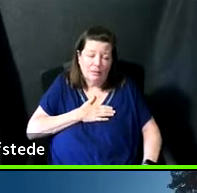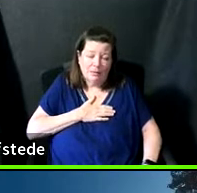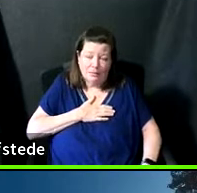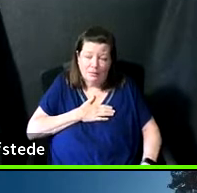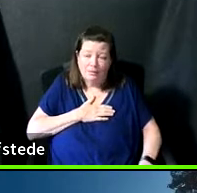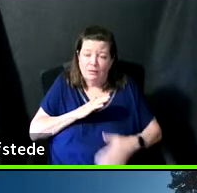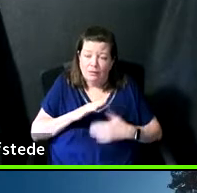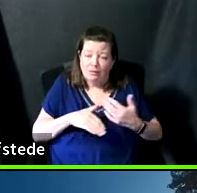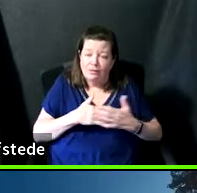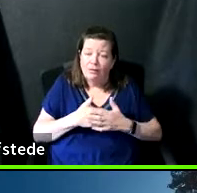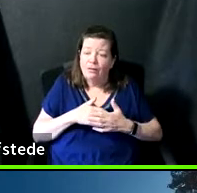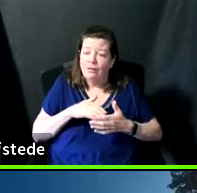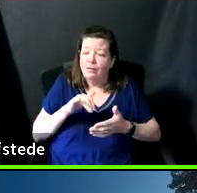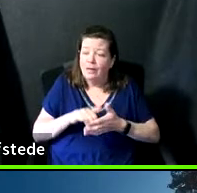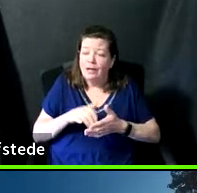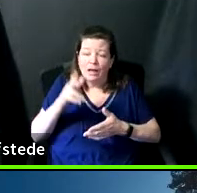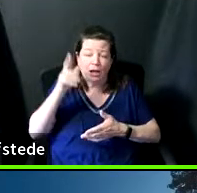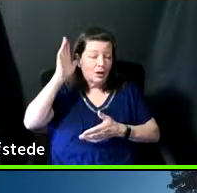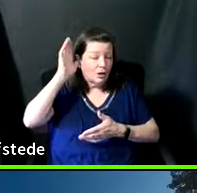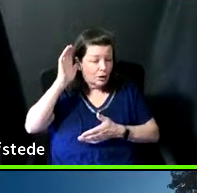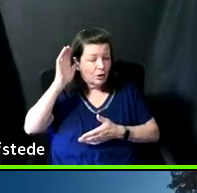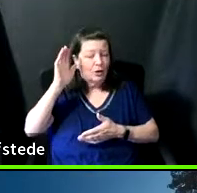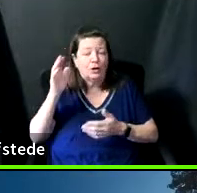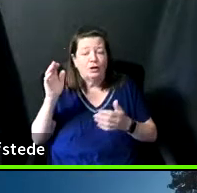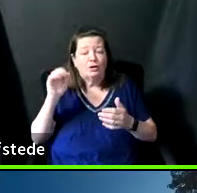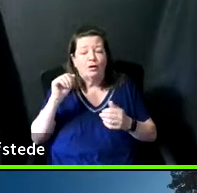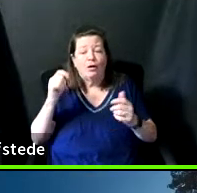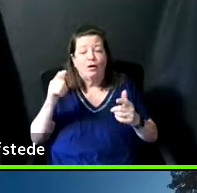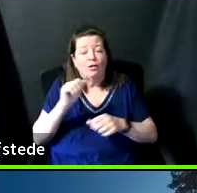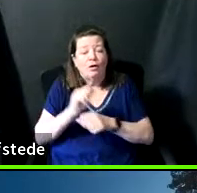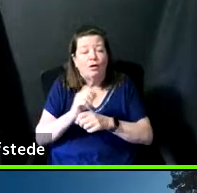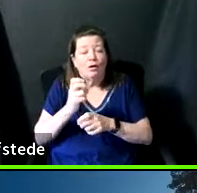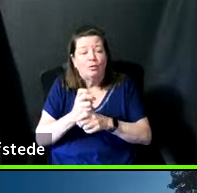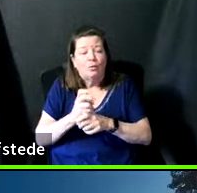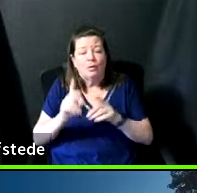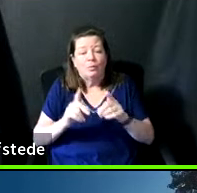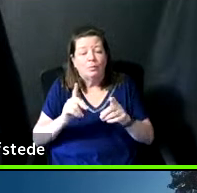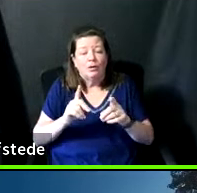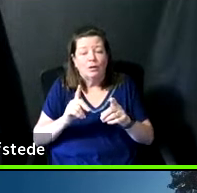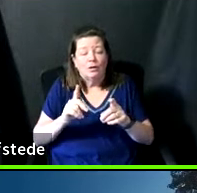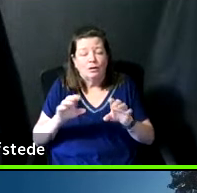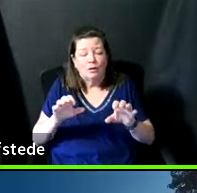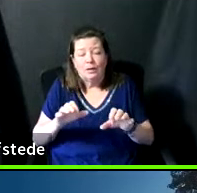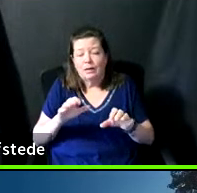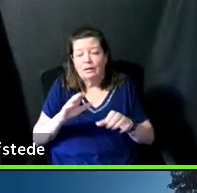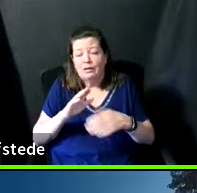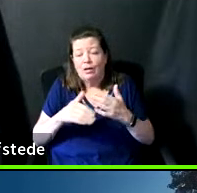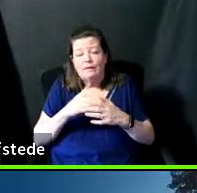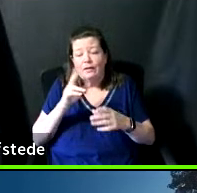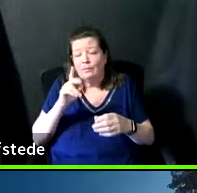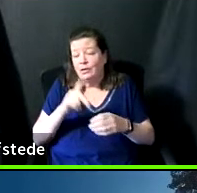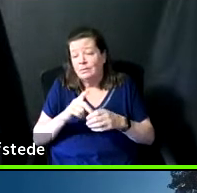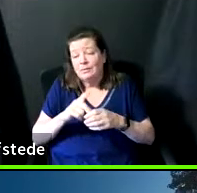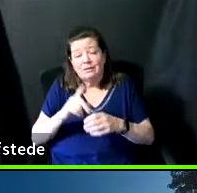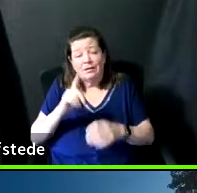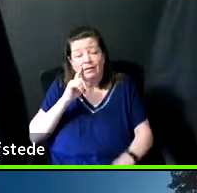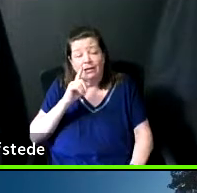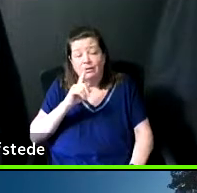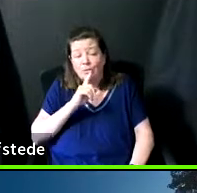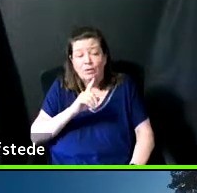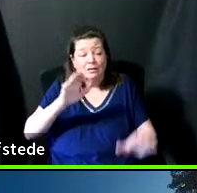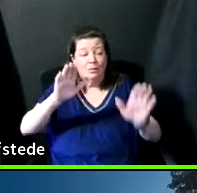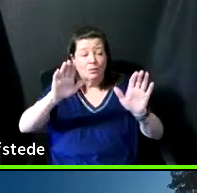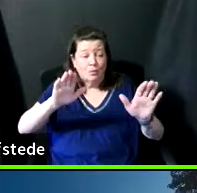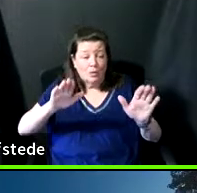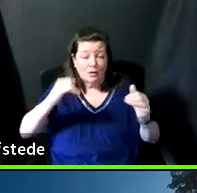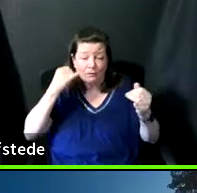and all the hard work that everybody is putting in and the participation. And I thought there were some wonderful ideas